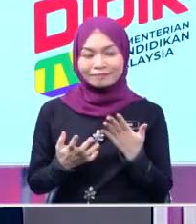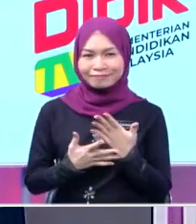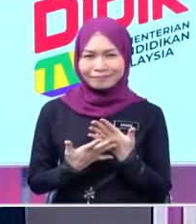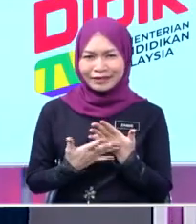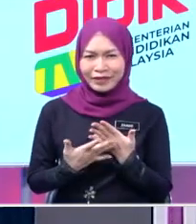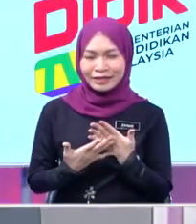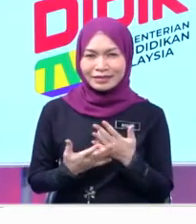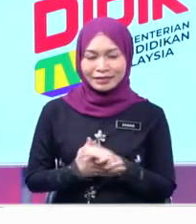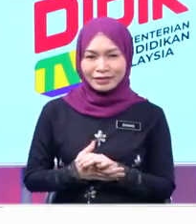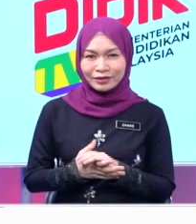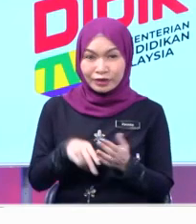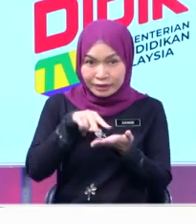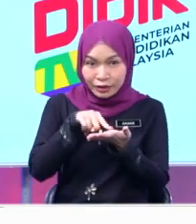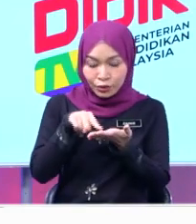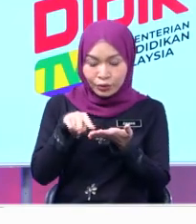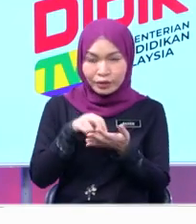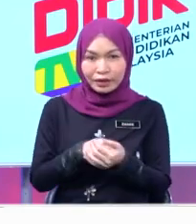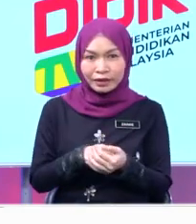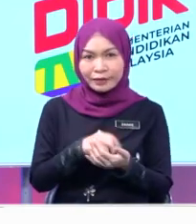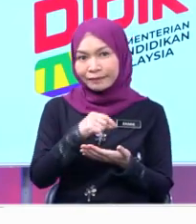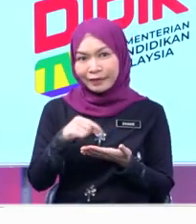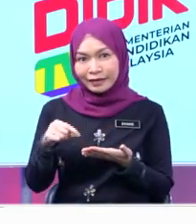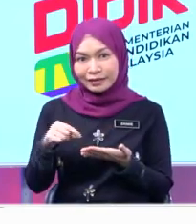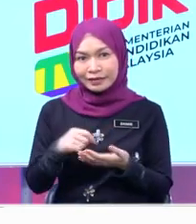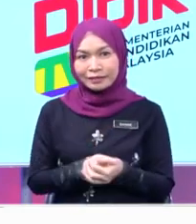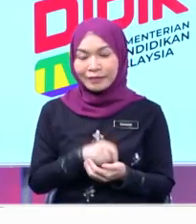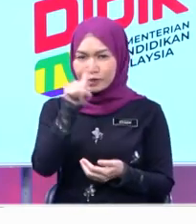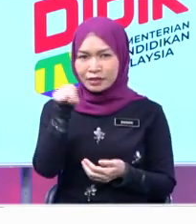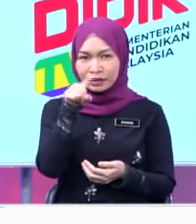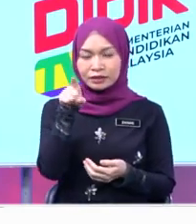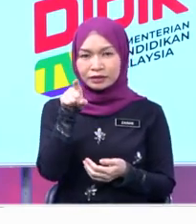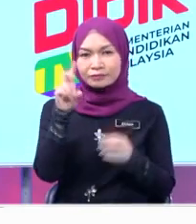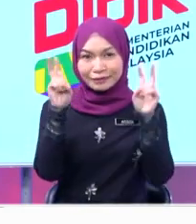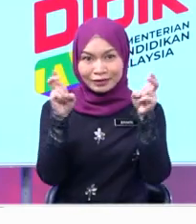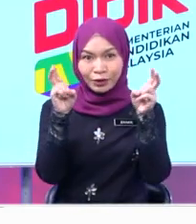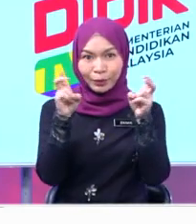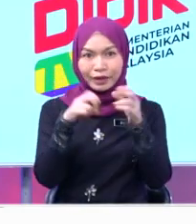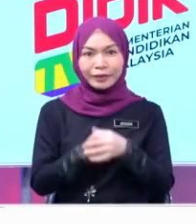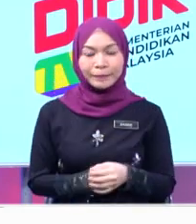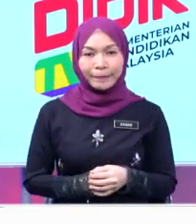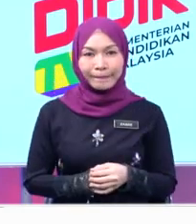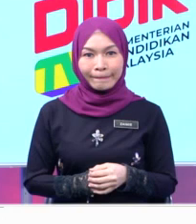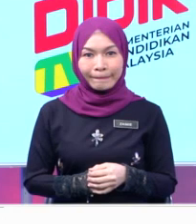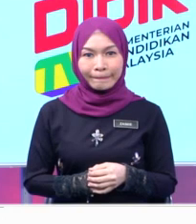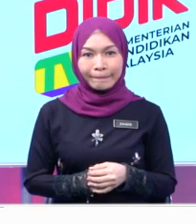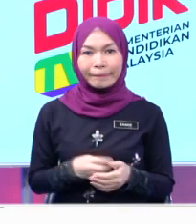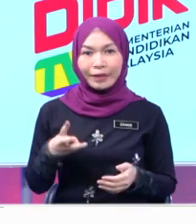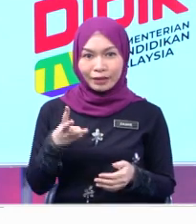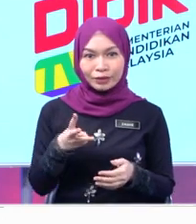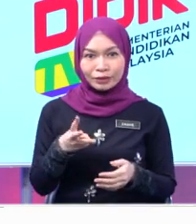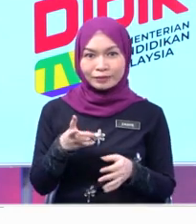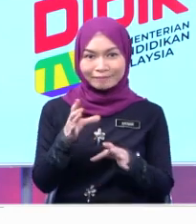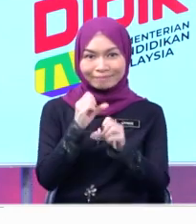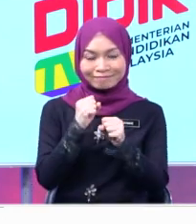the writing task and circle the topic. So this is something similar that they will get in their exam. Okay. A similar